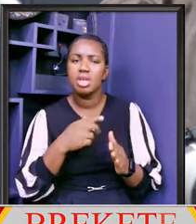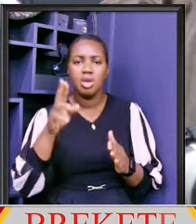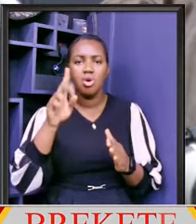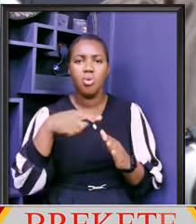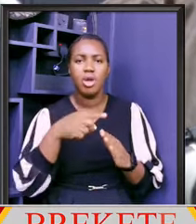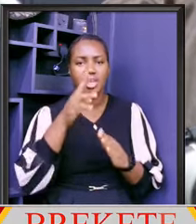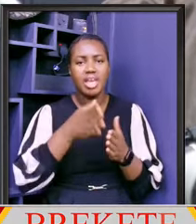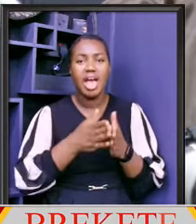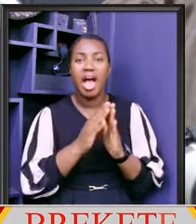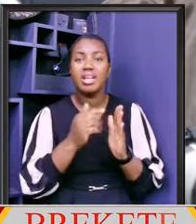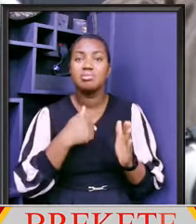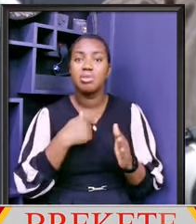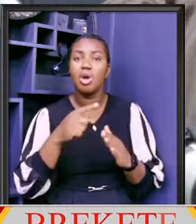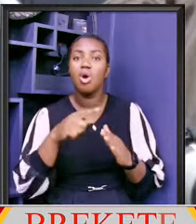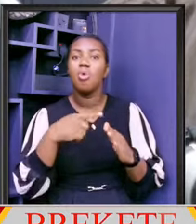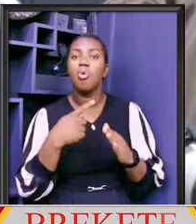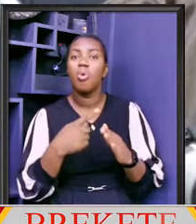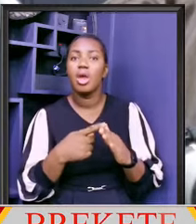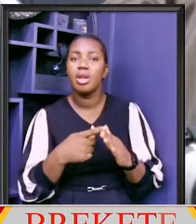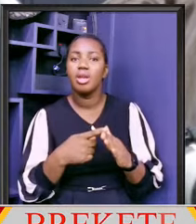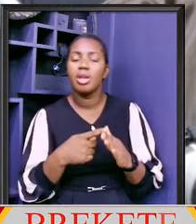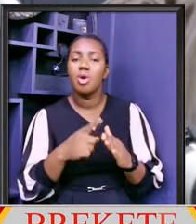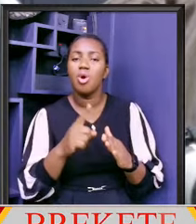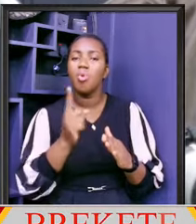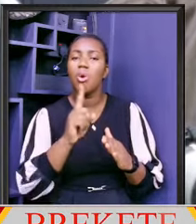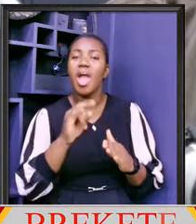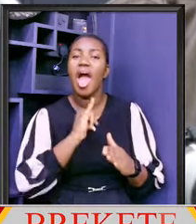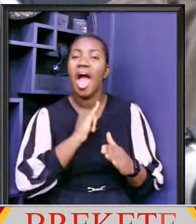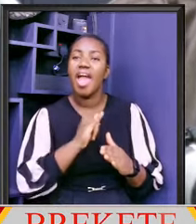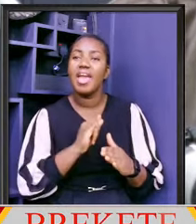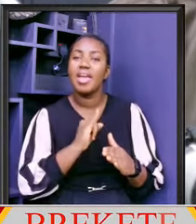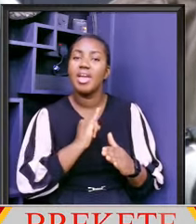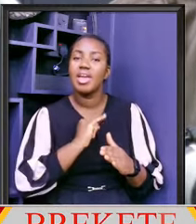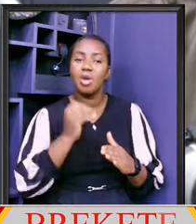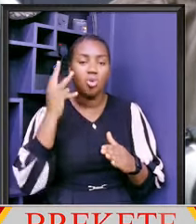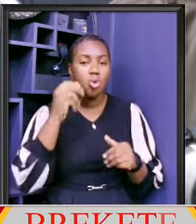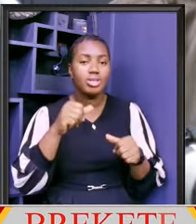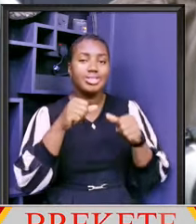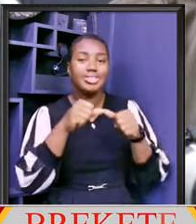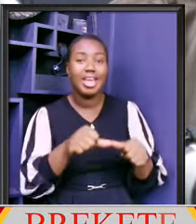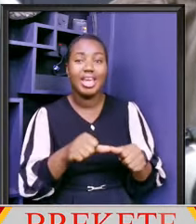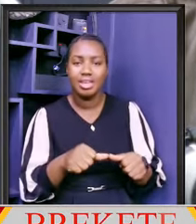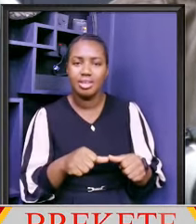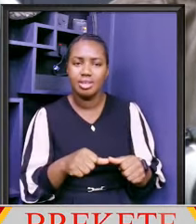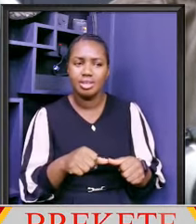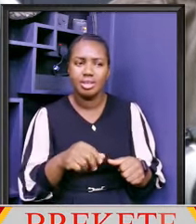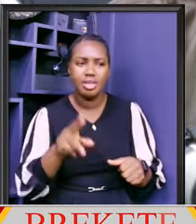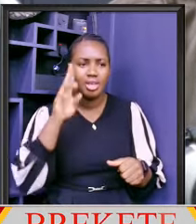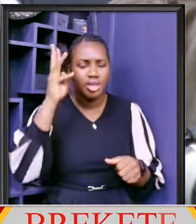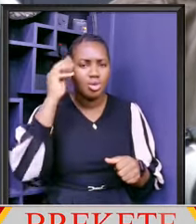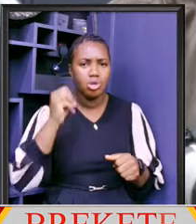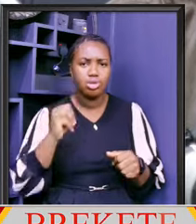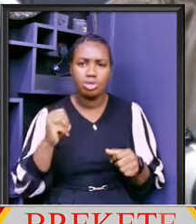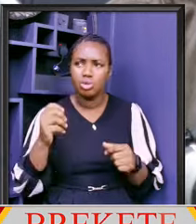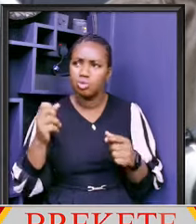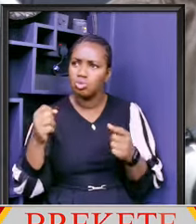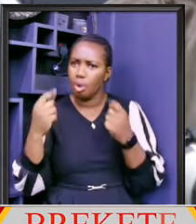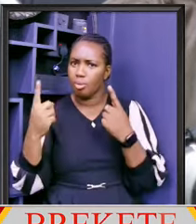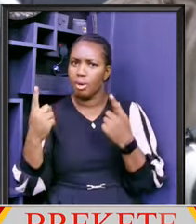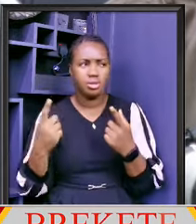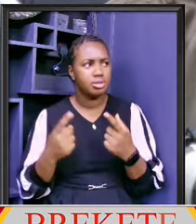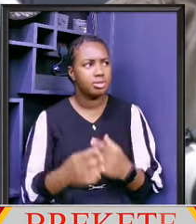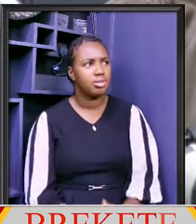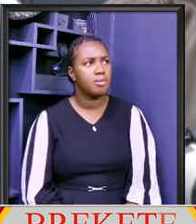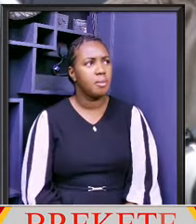$17,000 per week. That is about 2. Something million. Yes, sir. So he was shocked. Abi? Yes, sir.